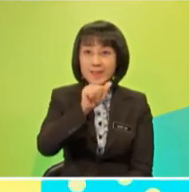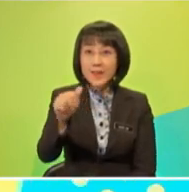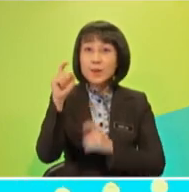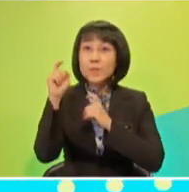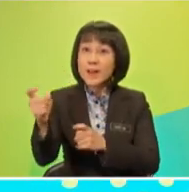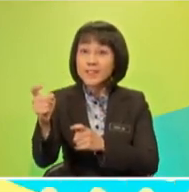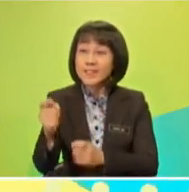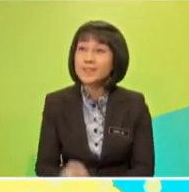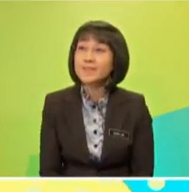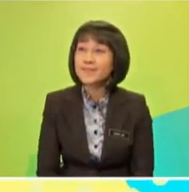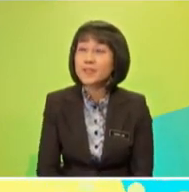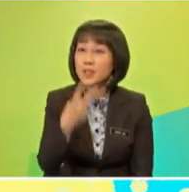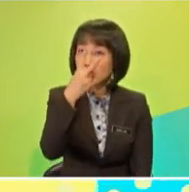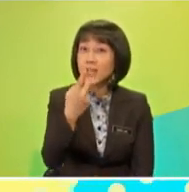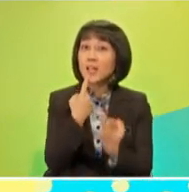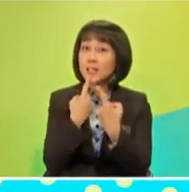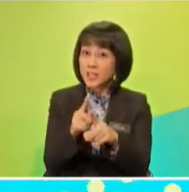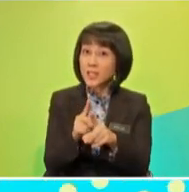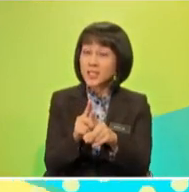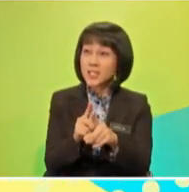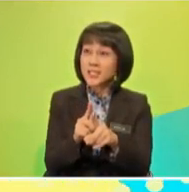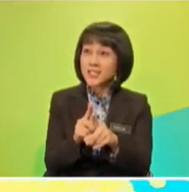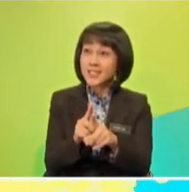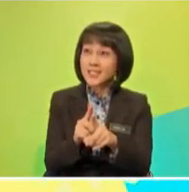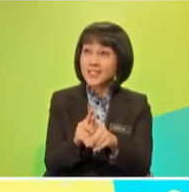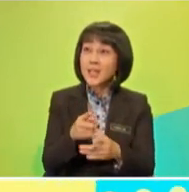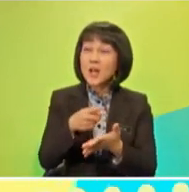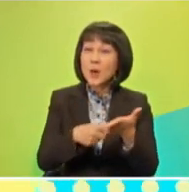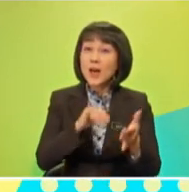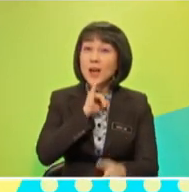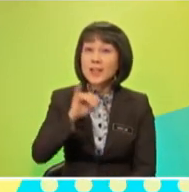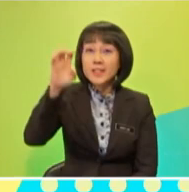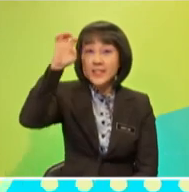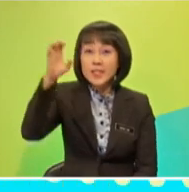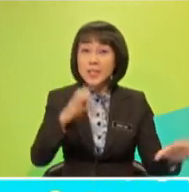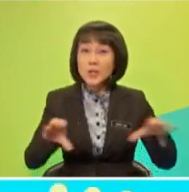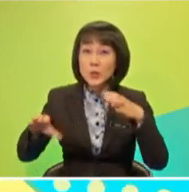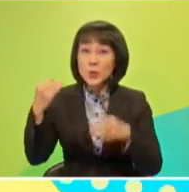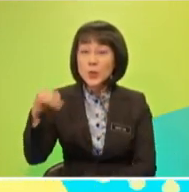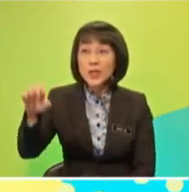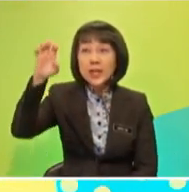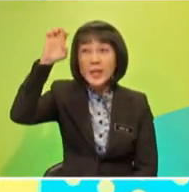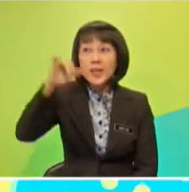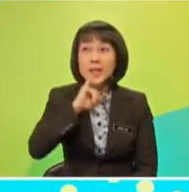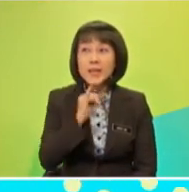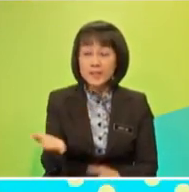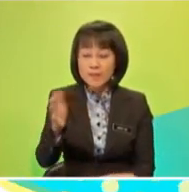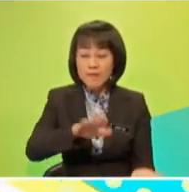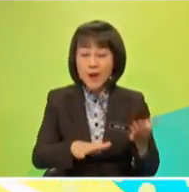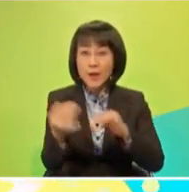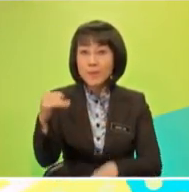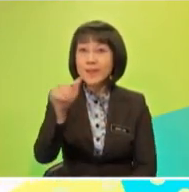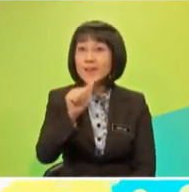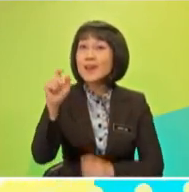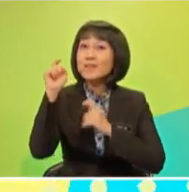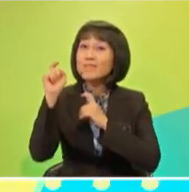He's wrapping a present. Shall we look at the answer? Yes, teacher. What's he doing? He's wrapping a present.